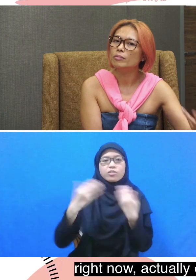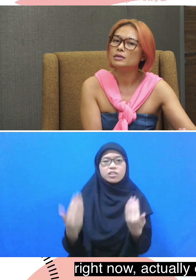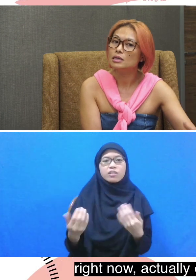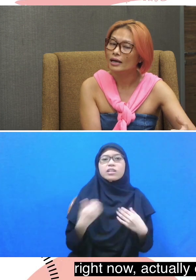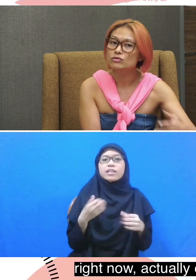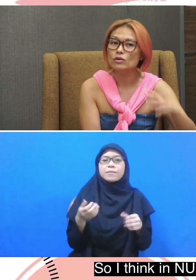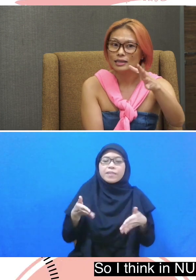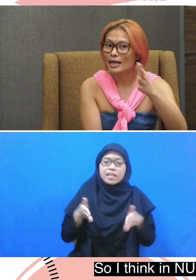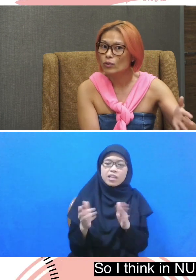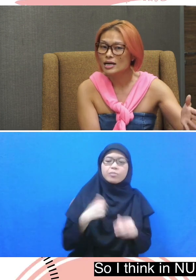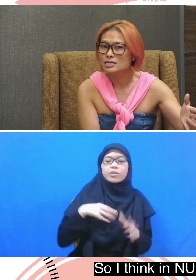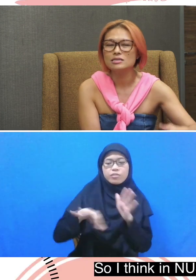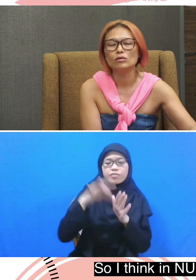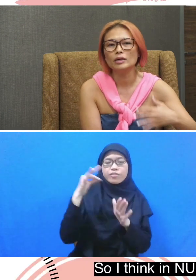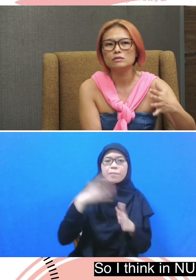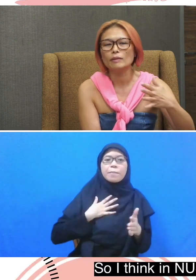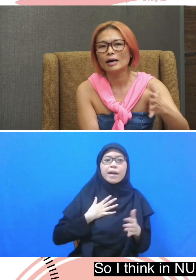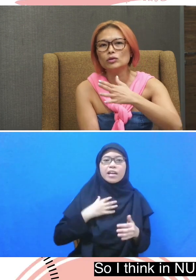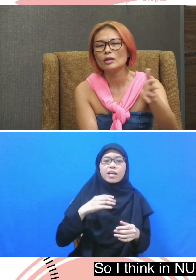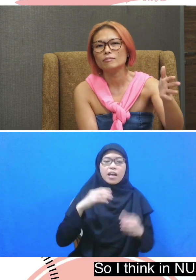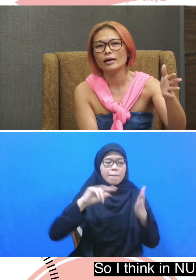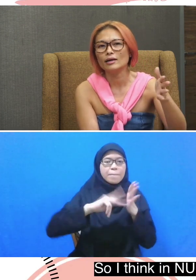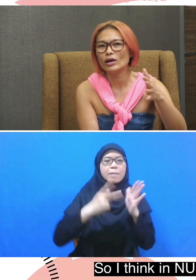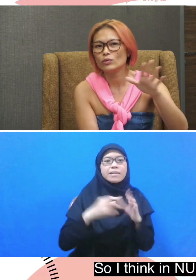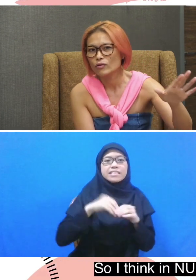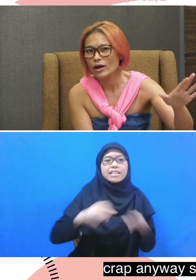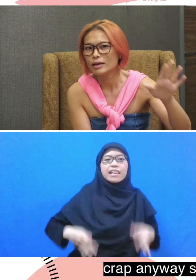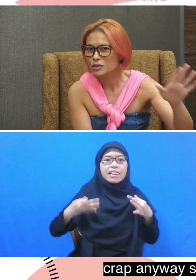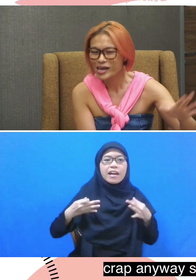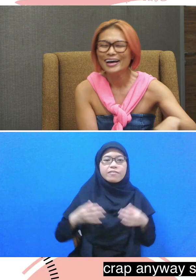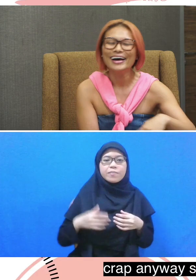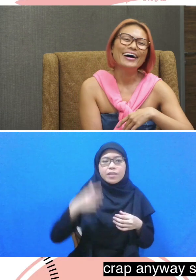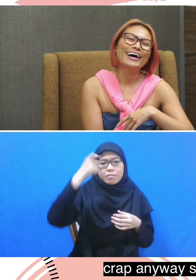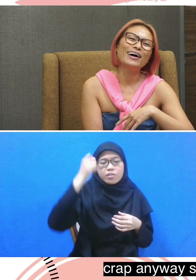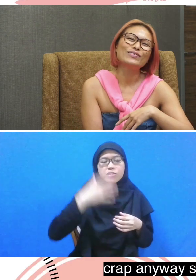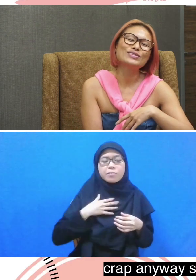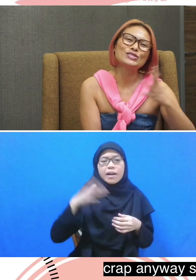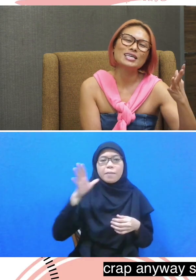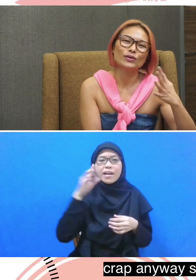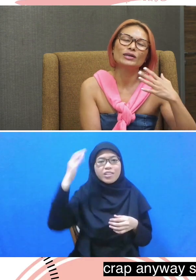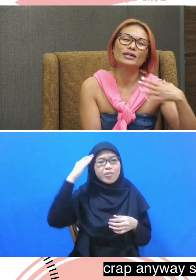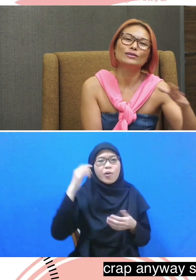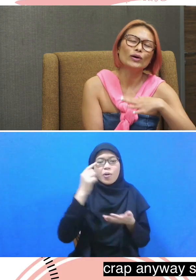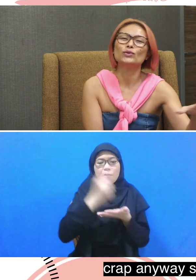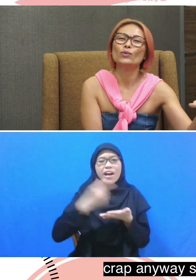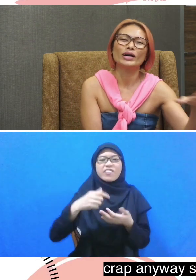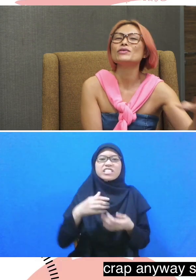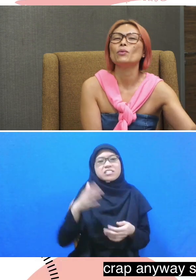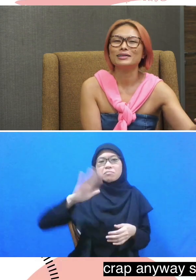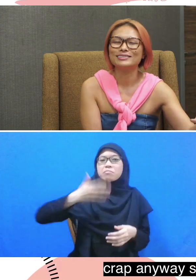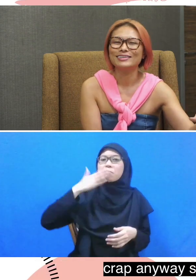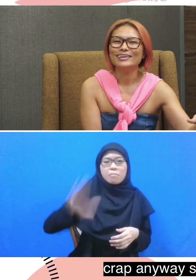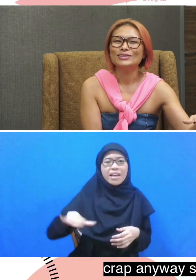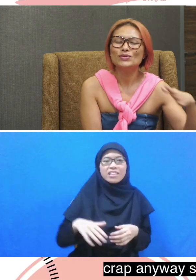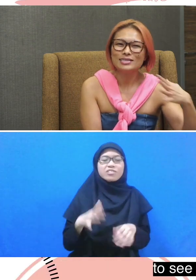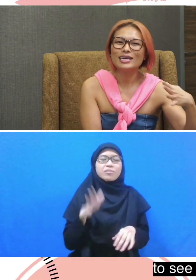or my purpose in life. So other than NUS, you know, because my mom knew that my grades were crap anyway, so she said, you know, girl, go and do whatever you